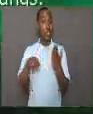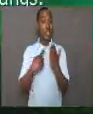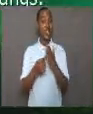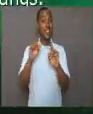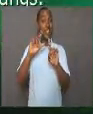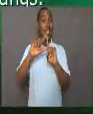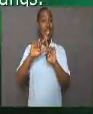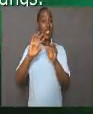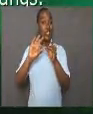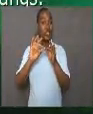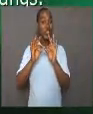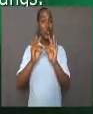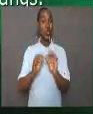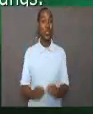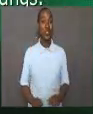terms.